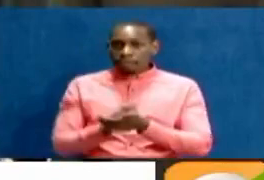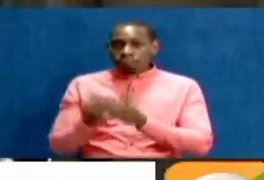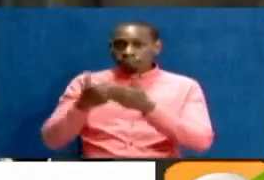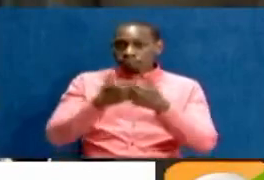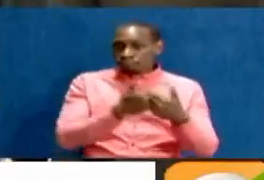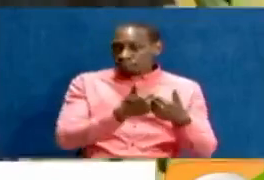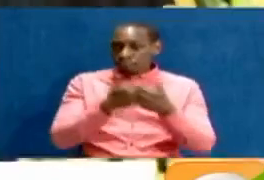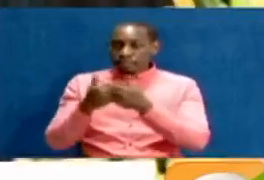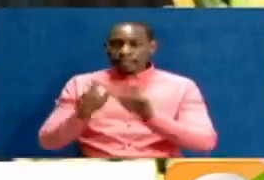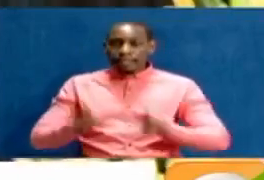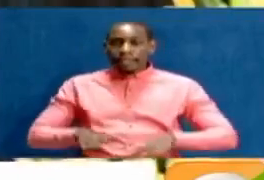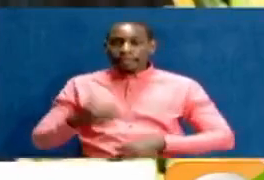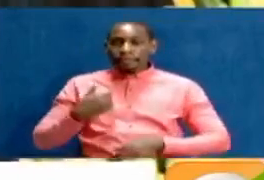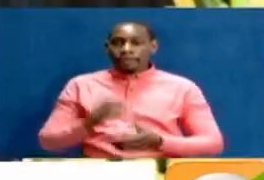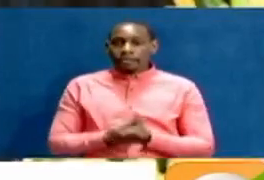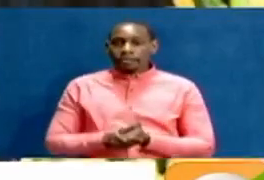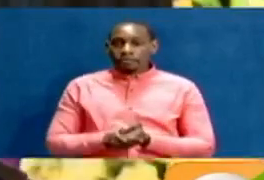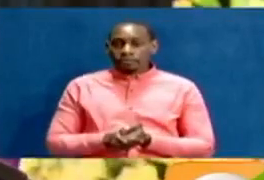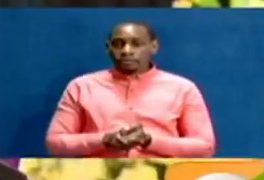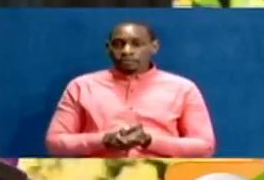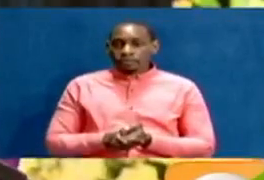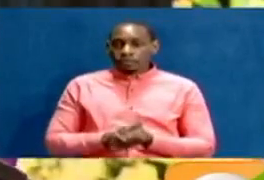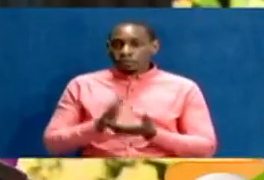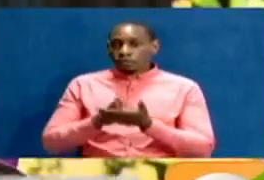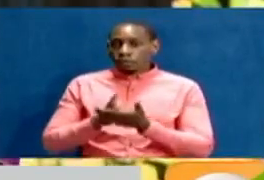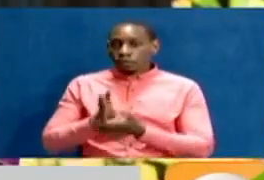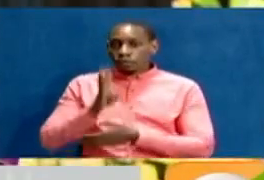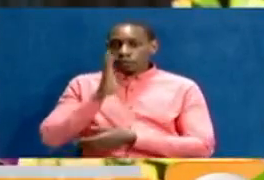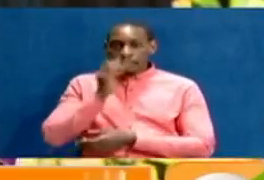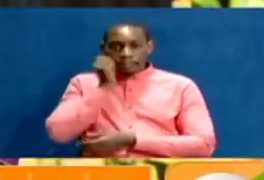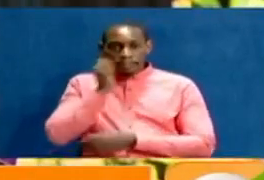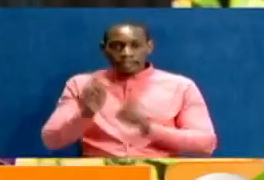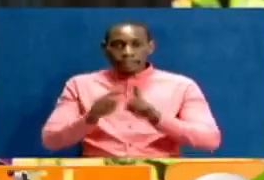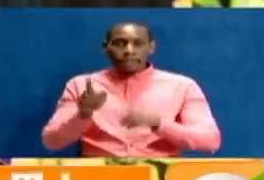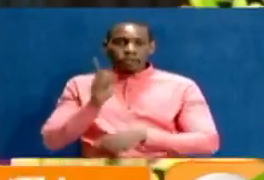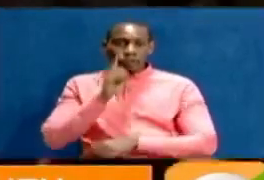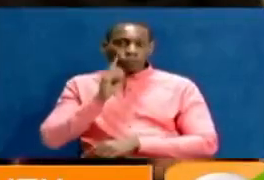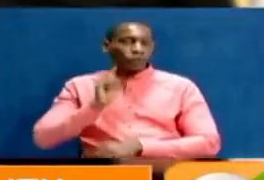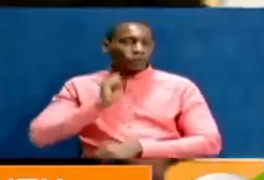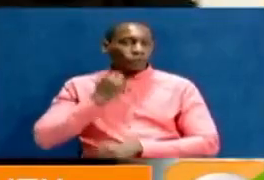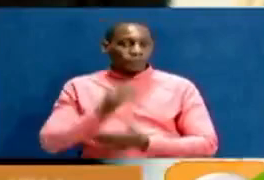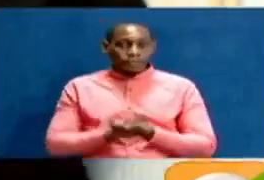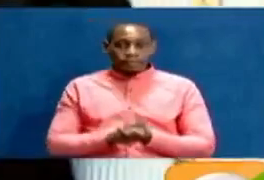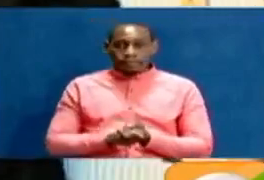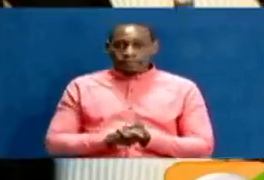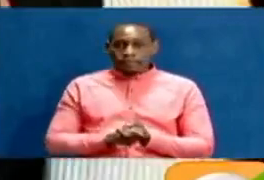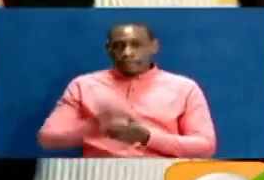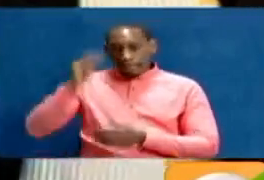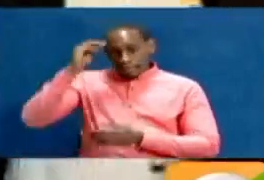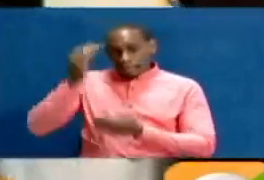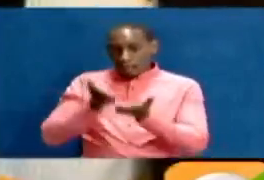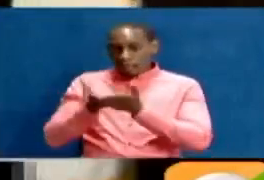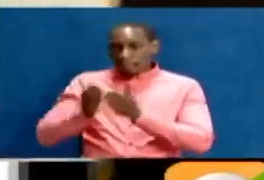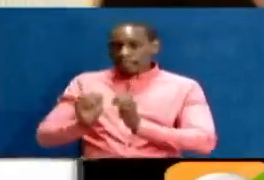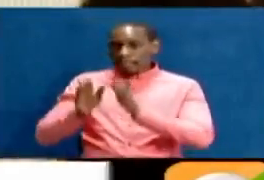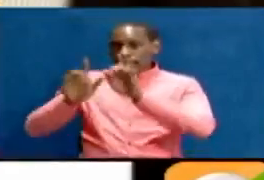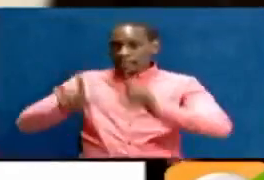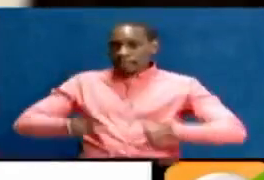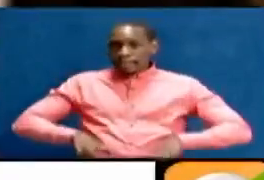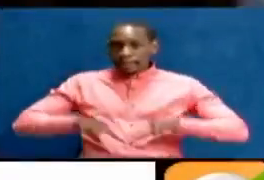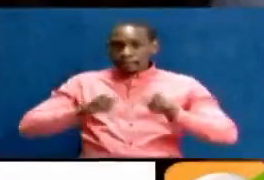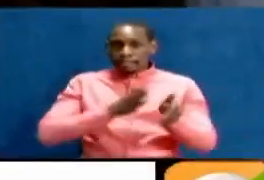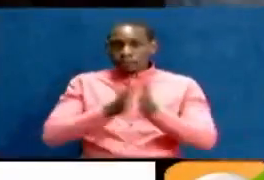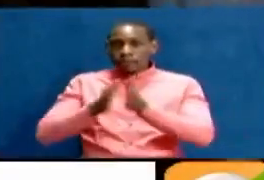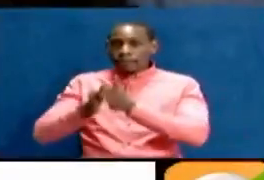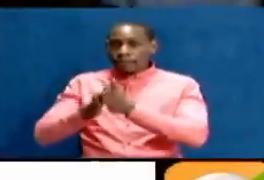struggling for their lives. The waters are bitter, but tomorrow will be sweeter. A requiem mass to celebrate his life will